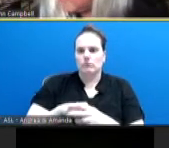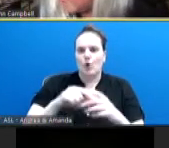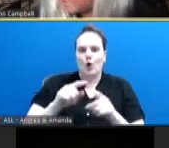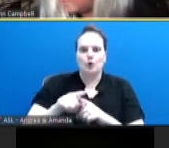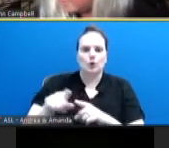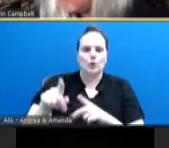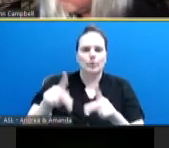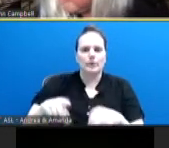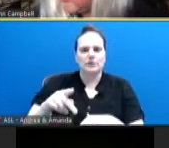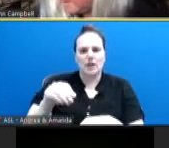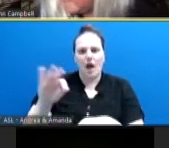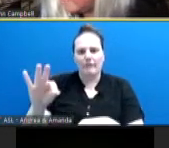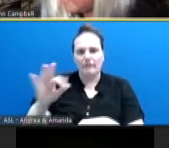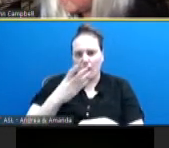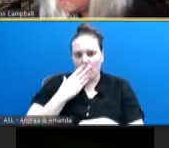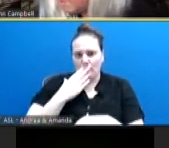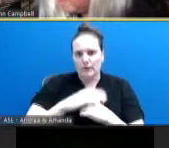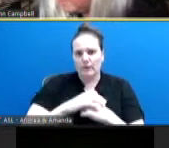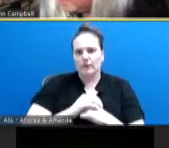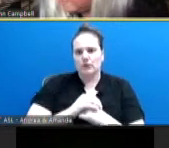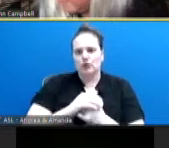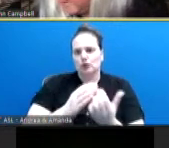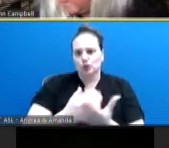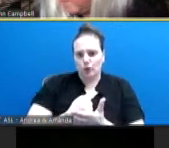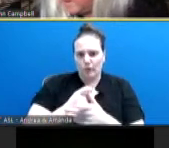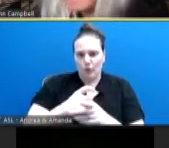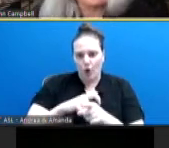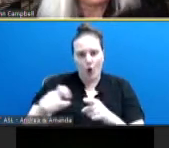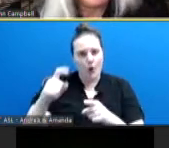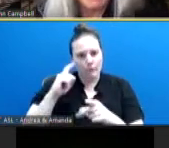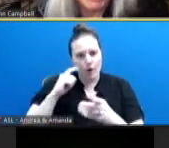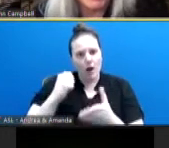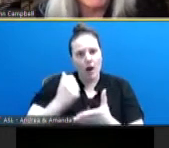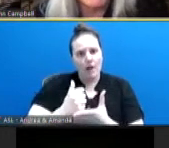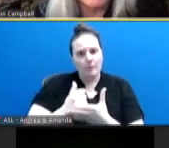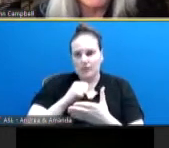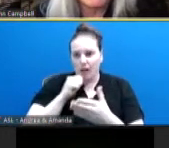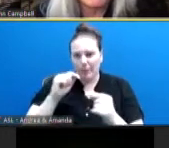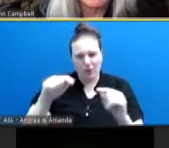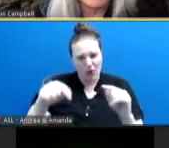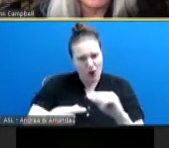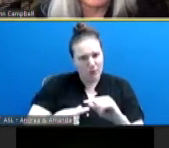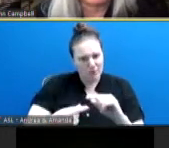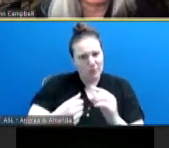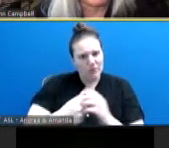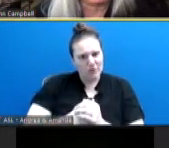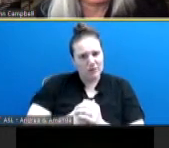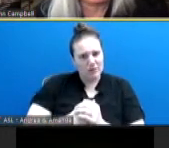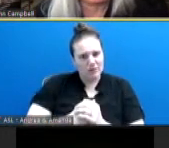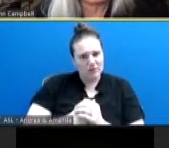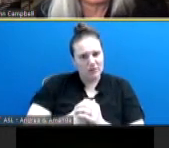I'm a person of color. I deserve to call police for help and not be harmed.